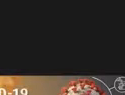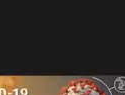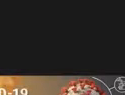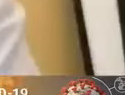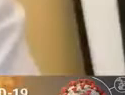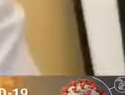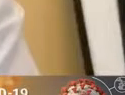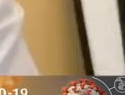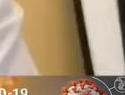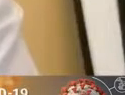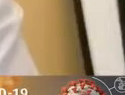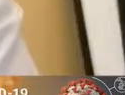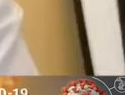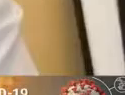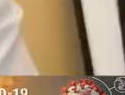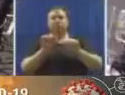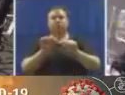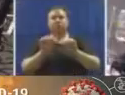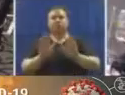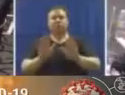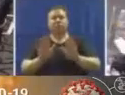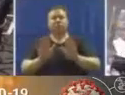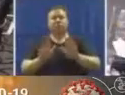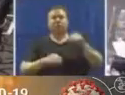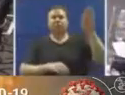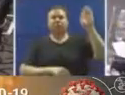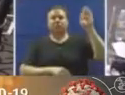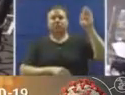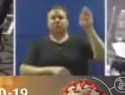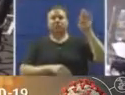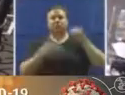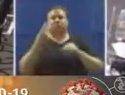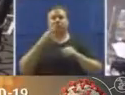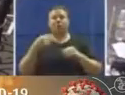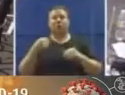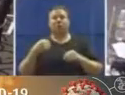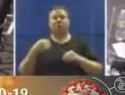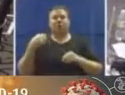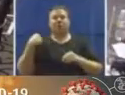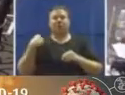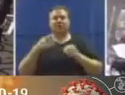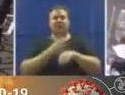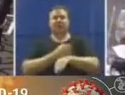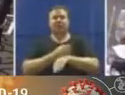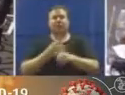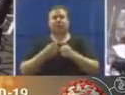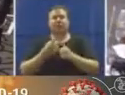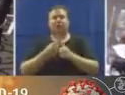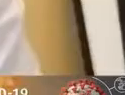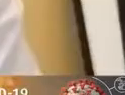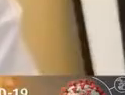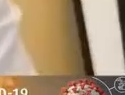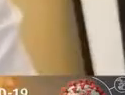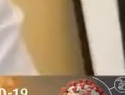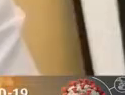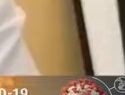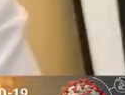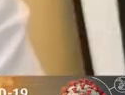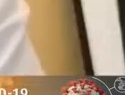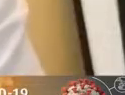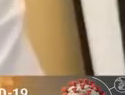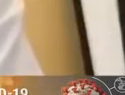Honourable Member, just hold your horses. Honourable Minister, you still have time to answer. Let the Deputy